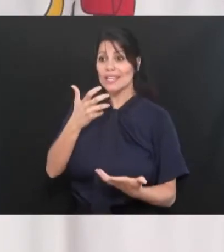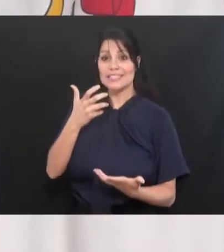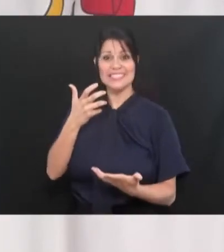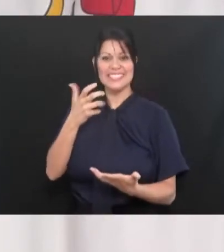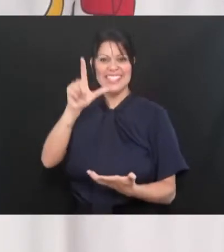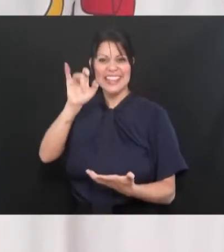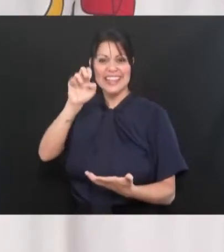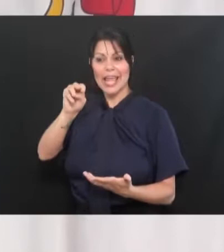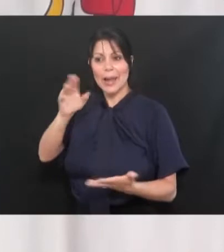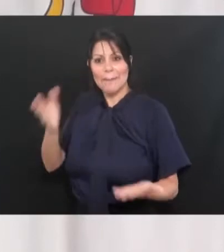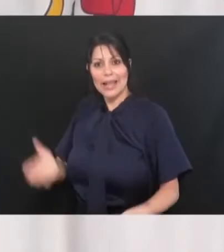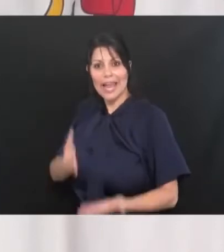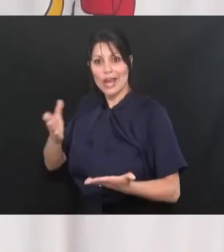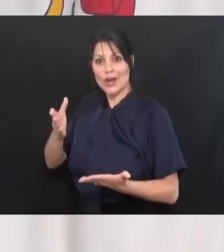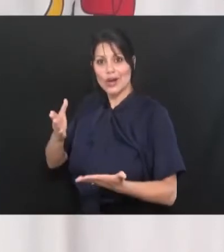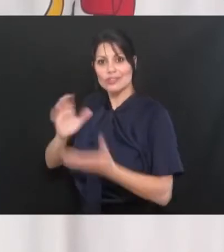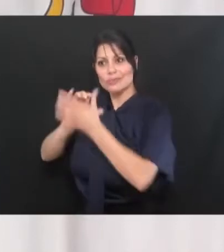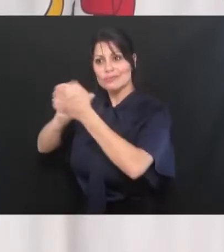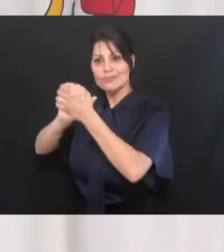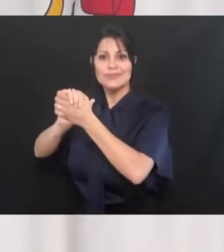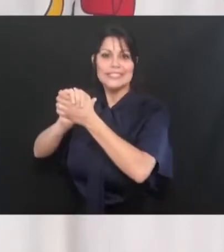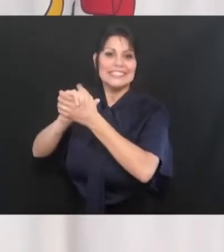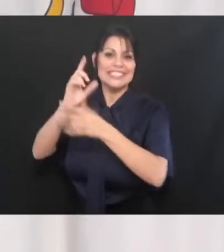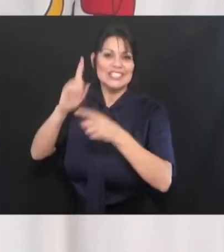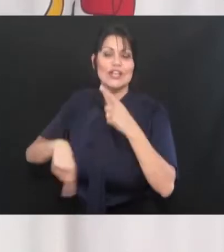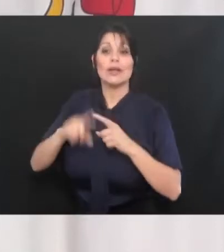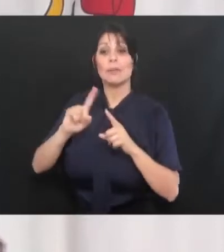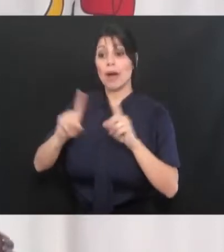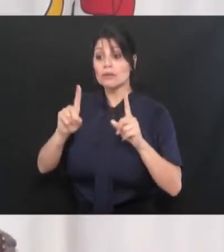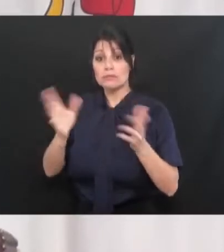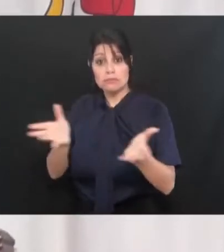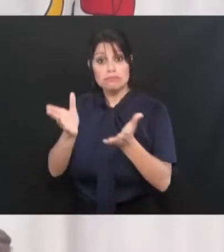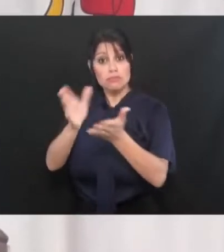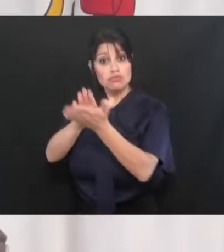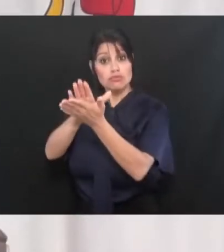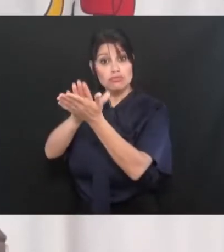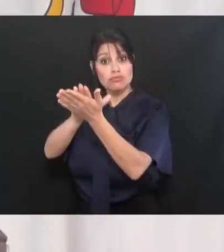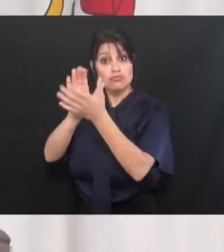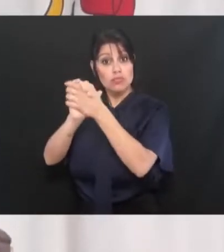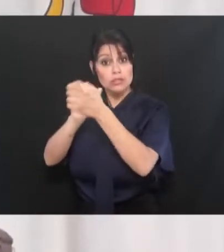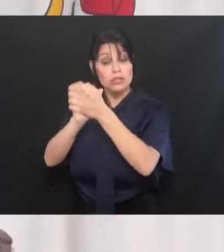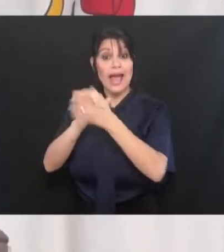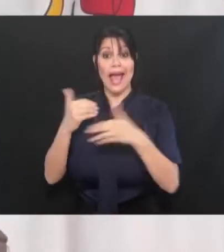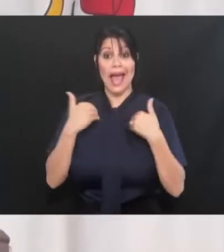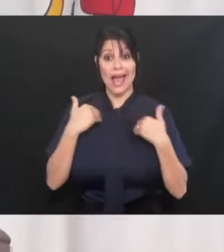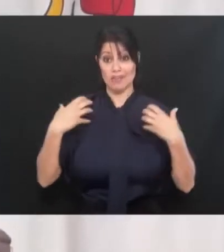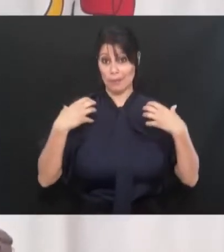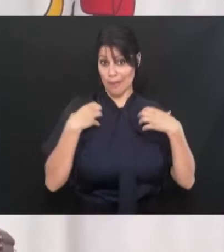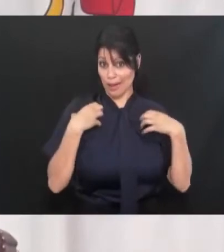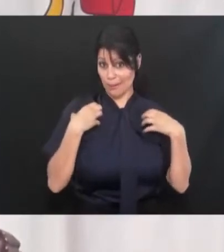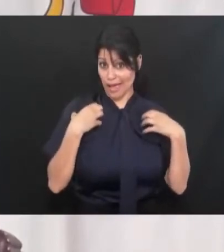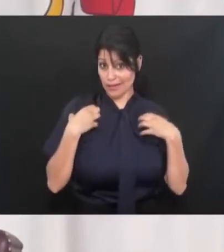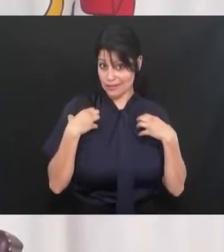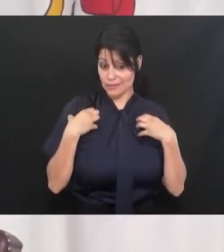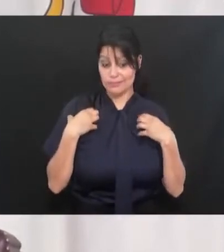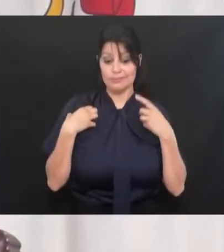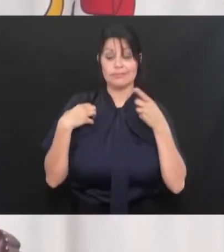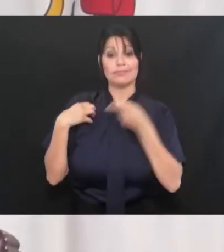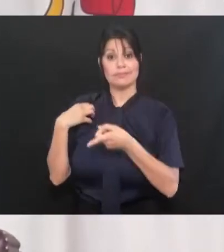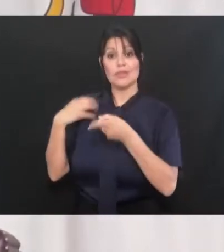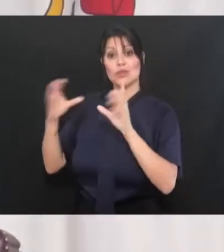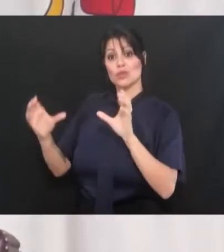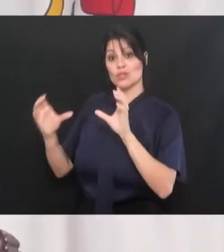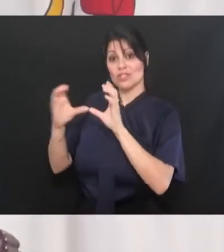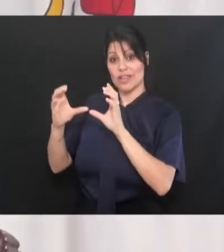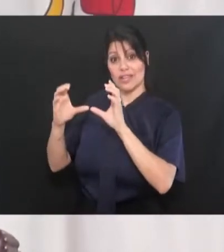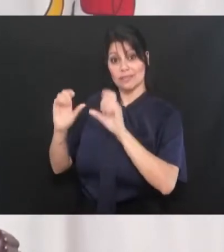us, but we congratulate him. We've got you know, a backpack and a certificate and